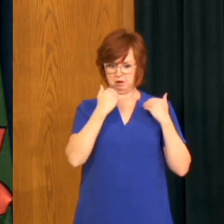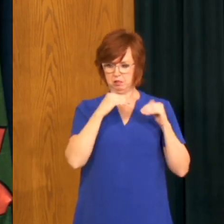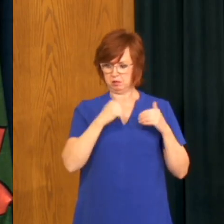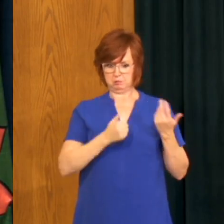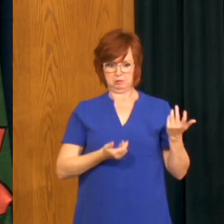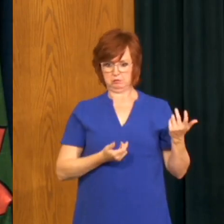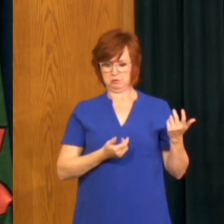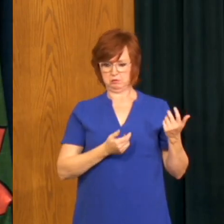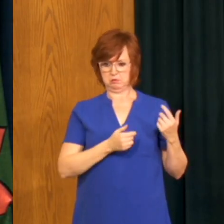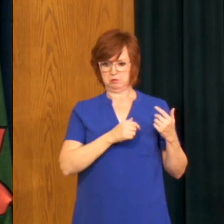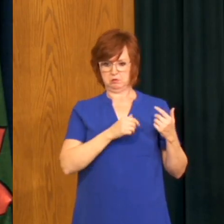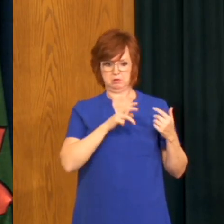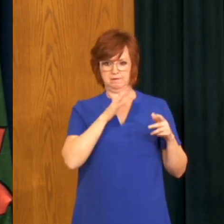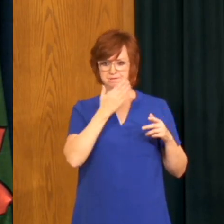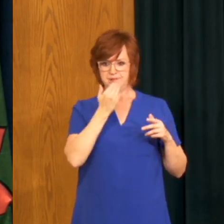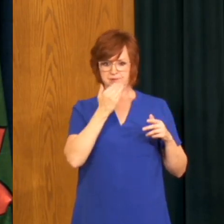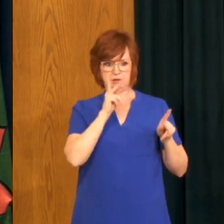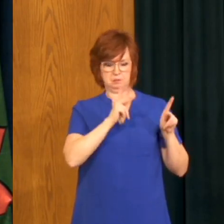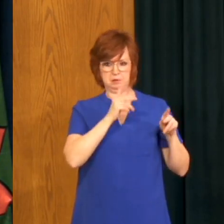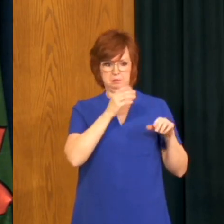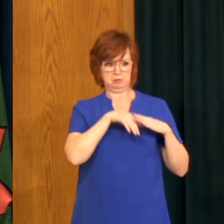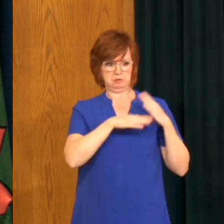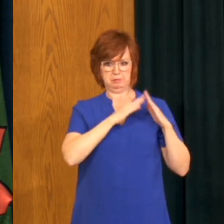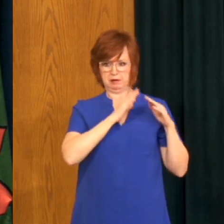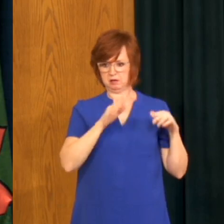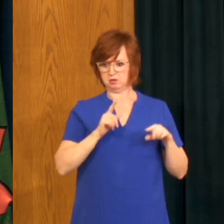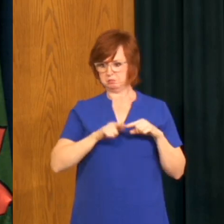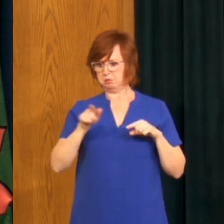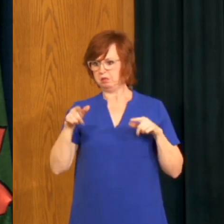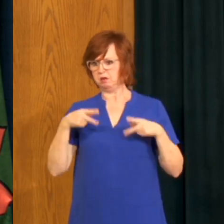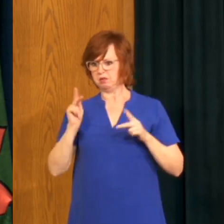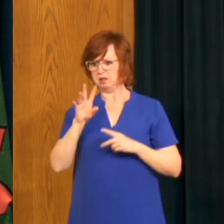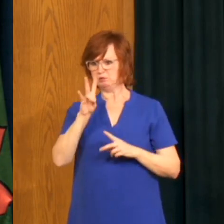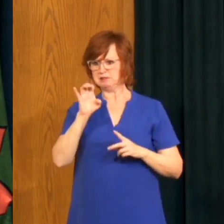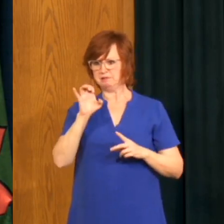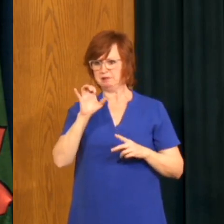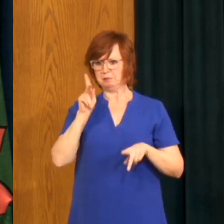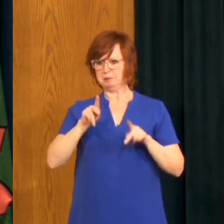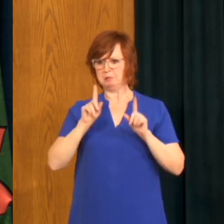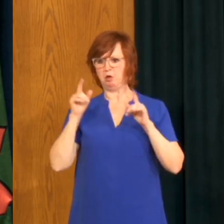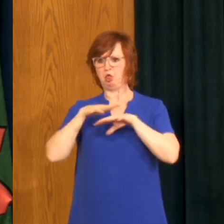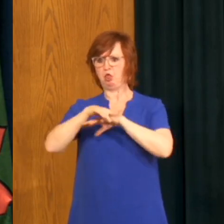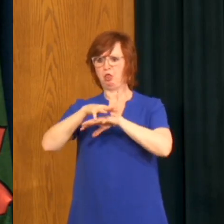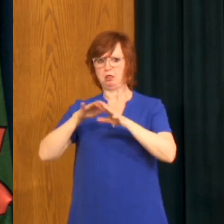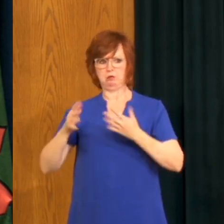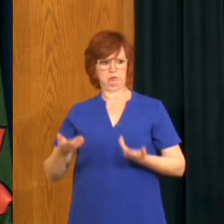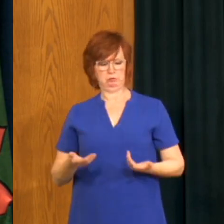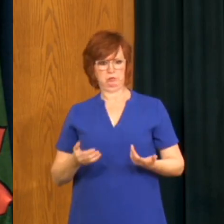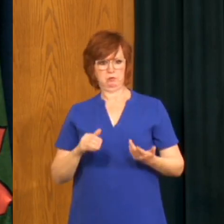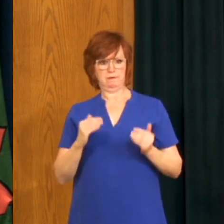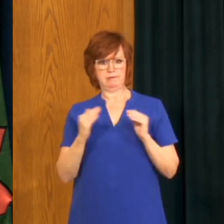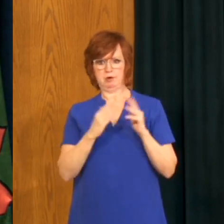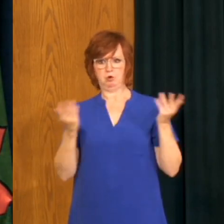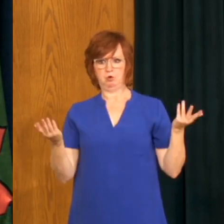front of the legislature? Yeah, I think my concerns would be twofold. First and foremost, my concern is with the